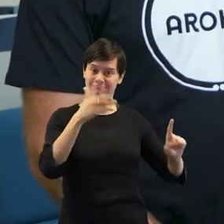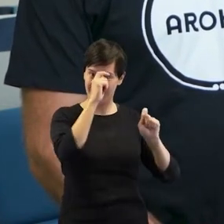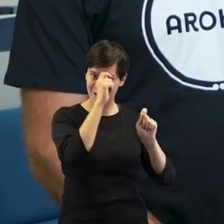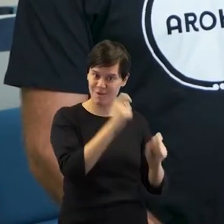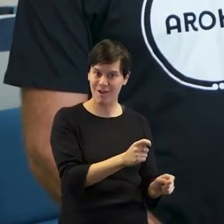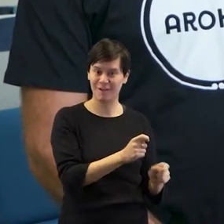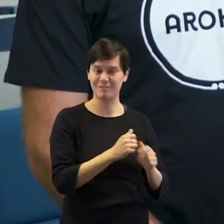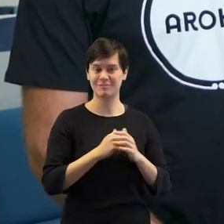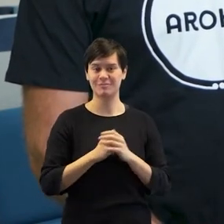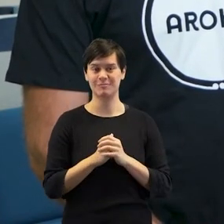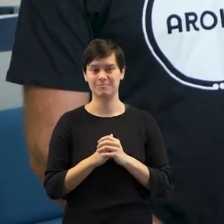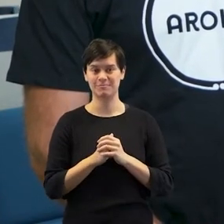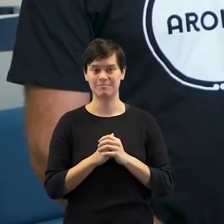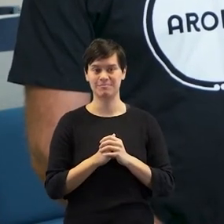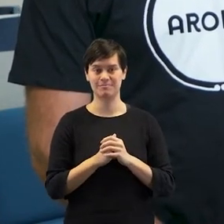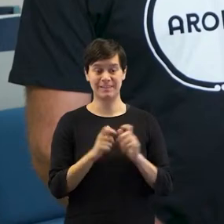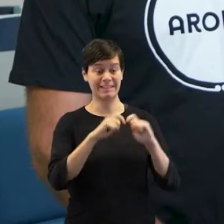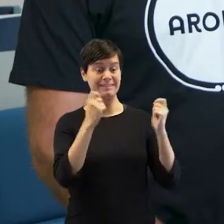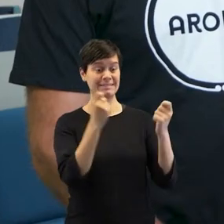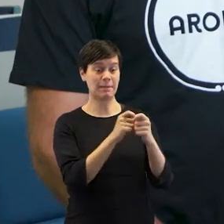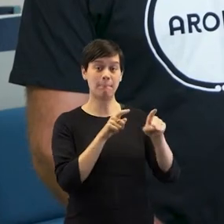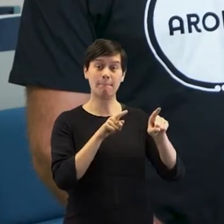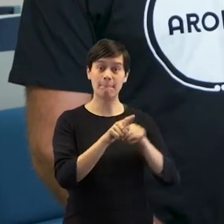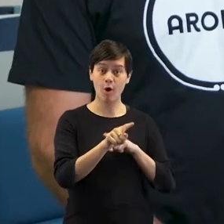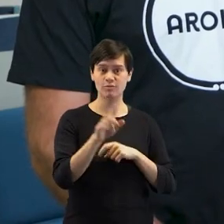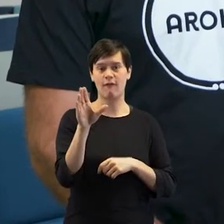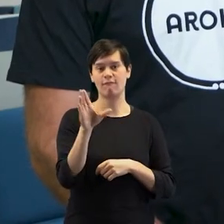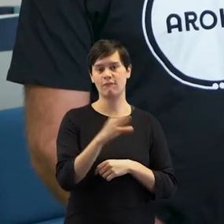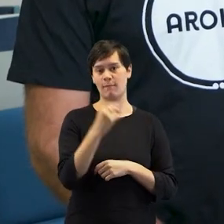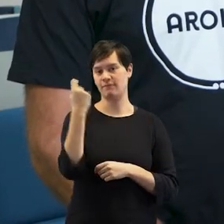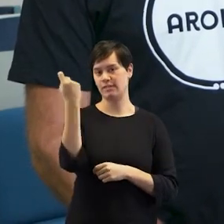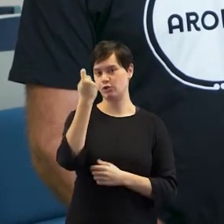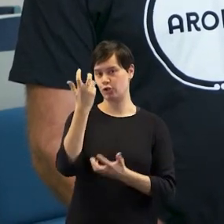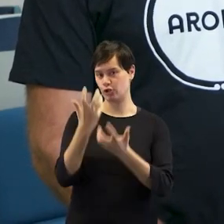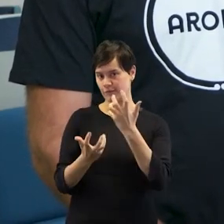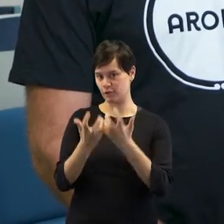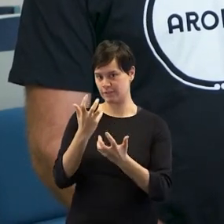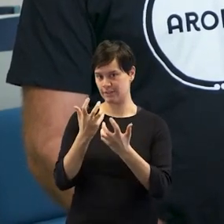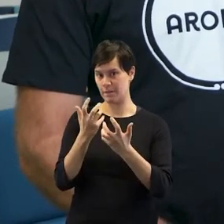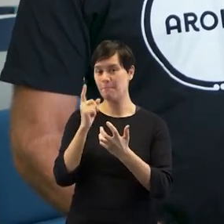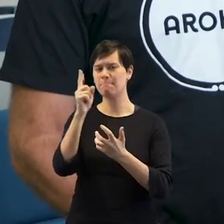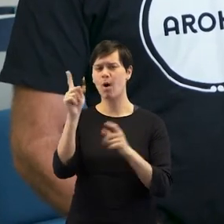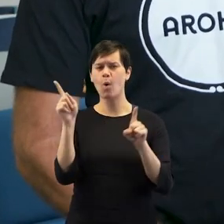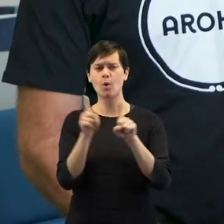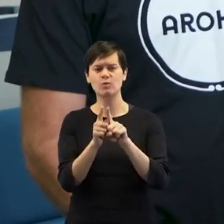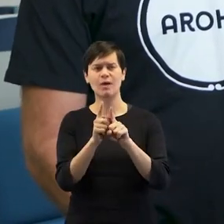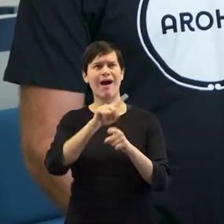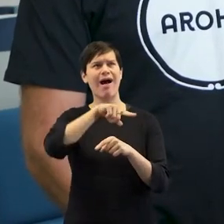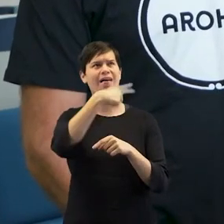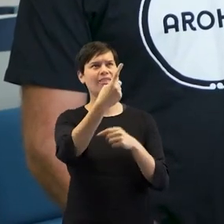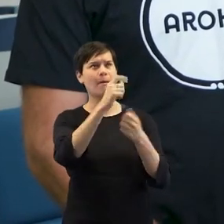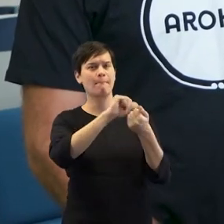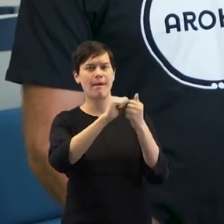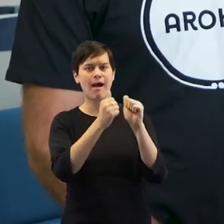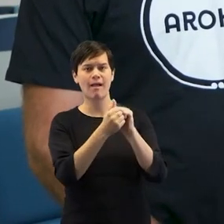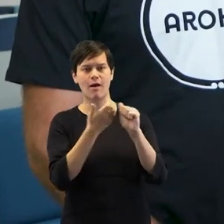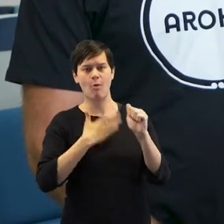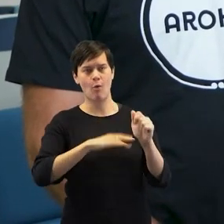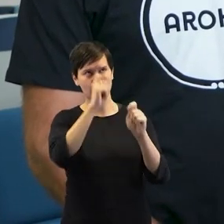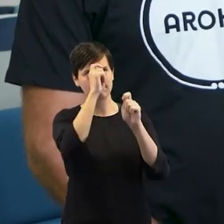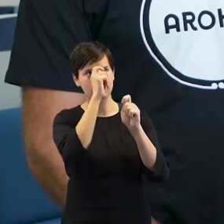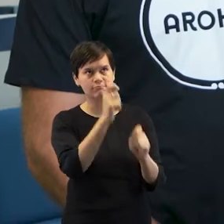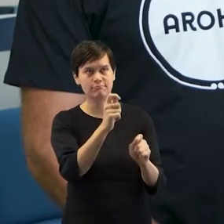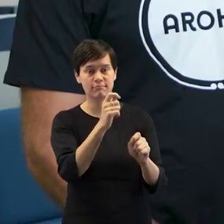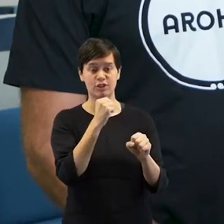award. While the majority of the team are from Victoria University of Wellington, I really do want to acknowledge some really